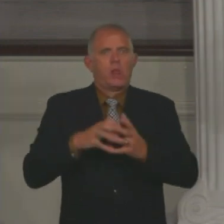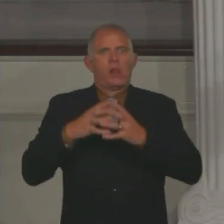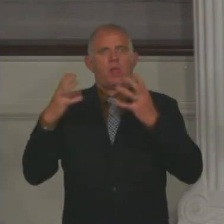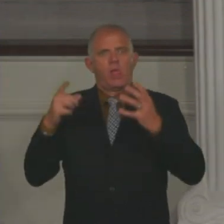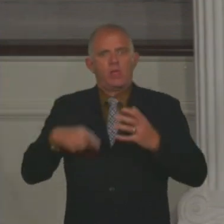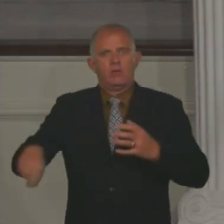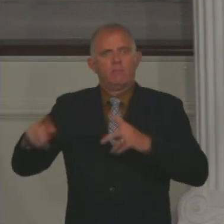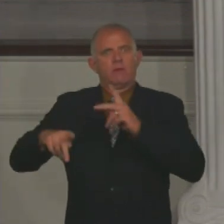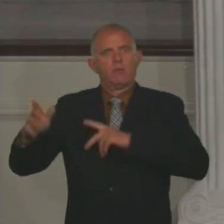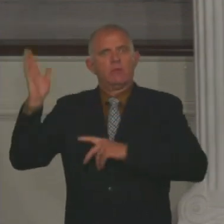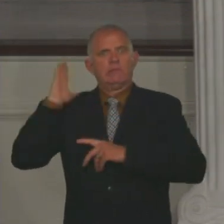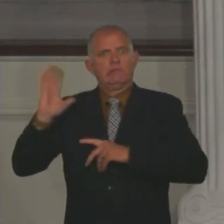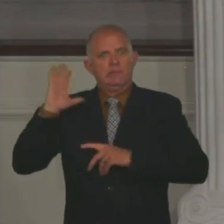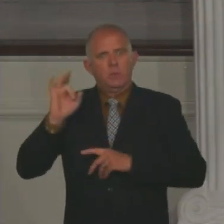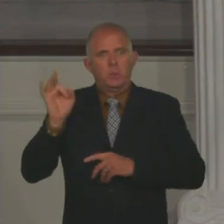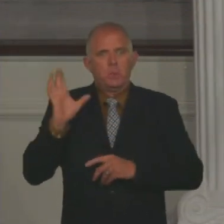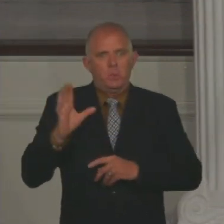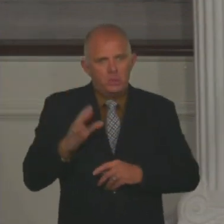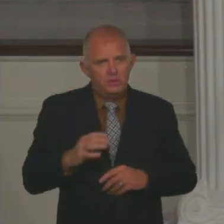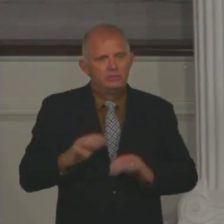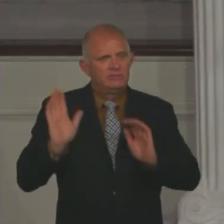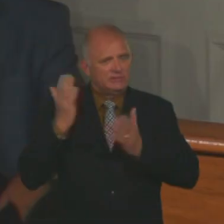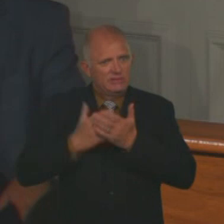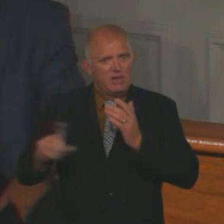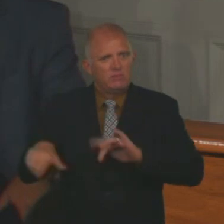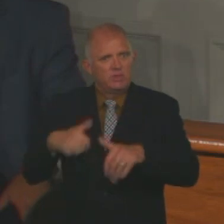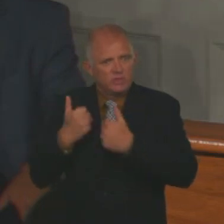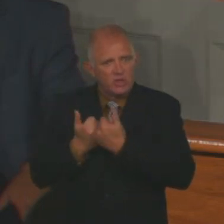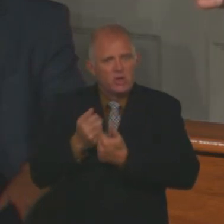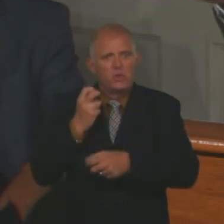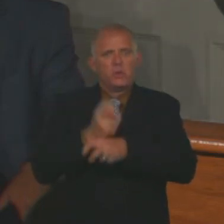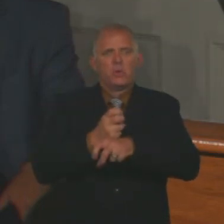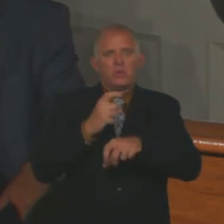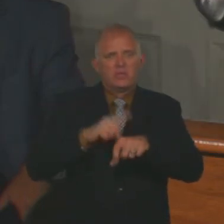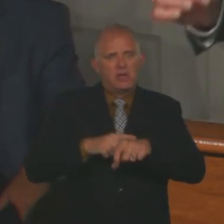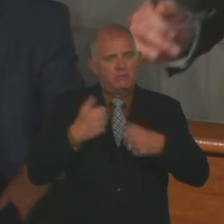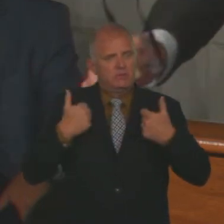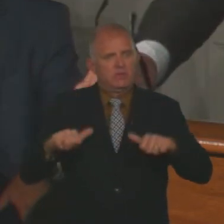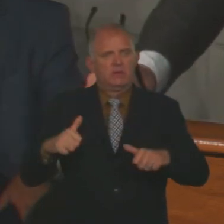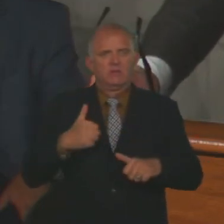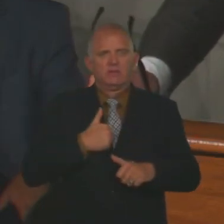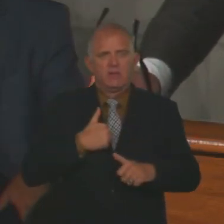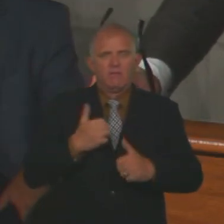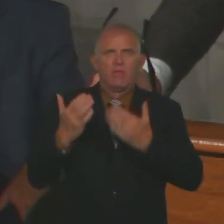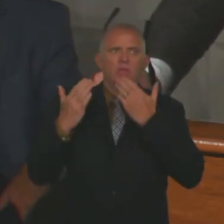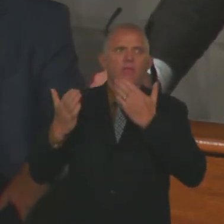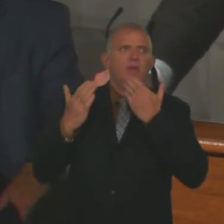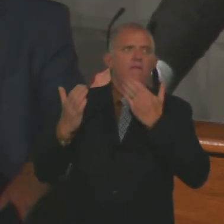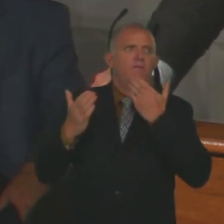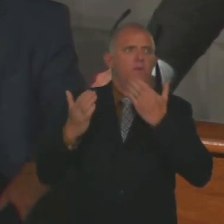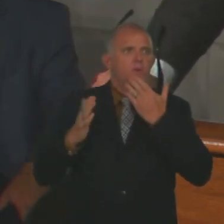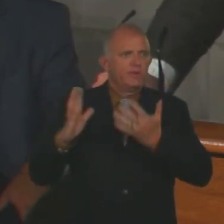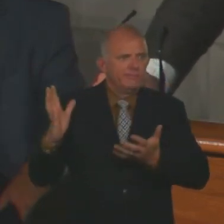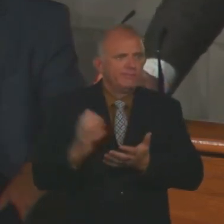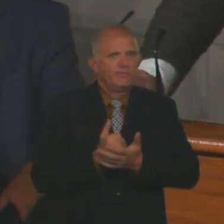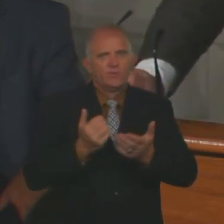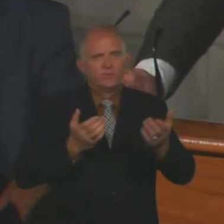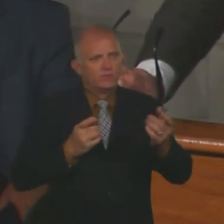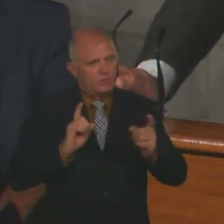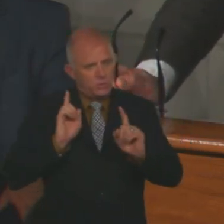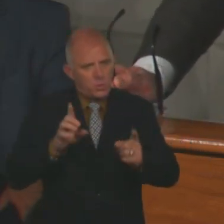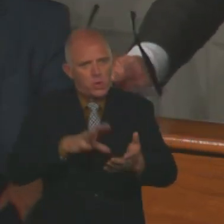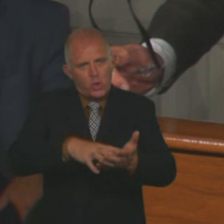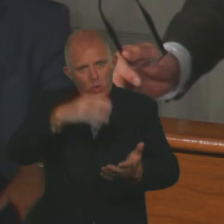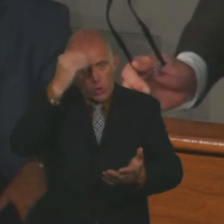there's been some challenges and there's been some difficulties, but how thankful I am for the privilege to have gone there and have learned.